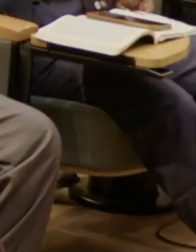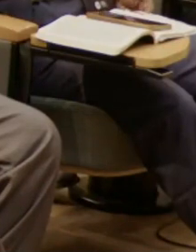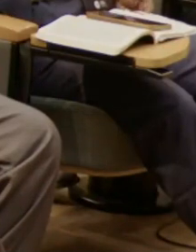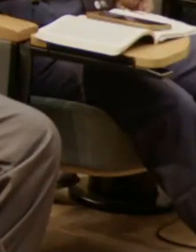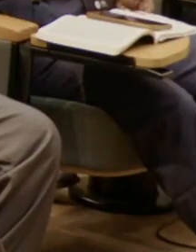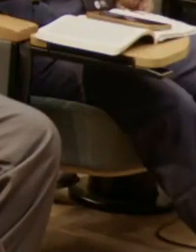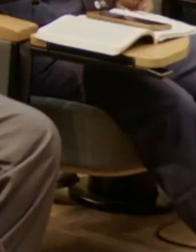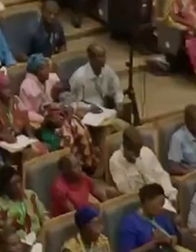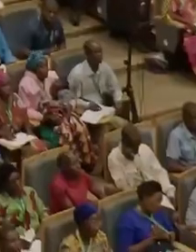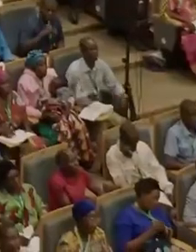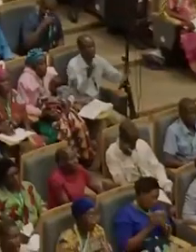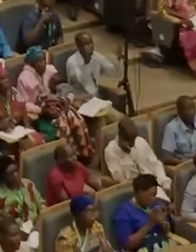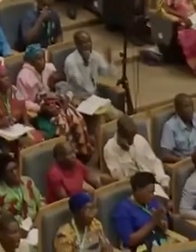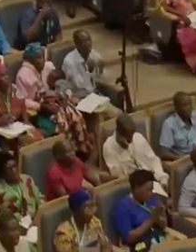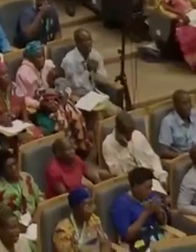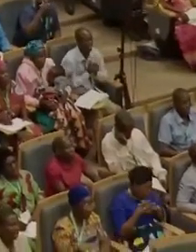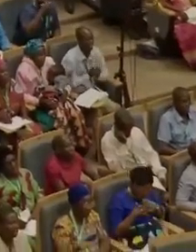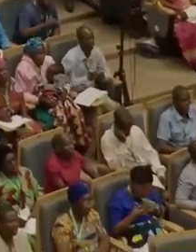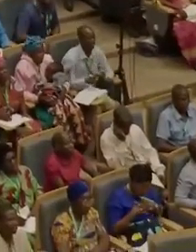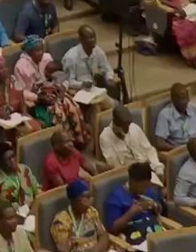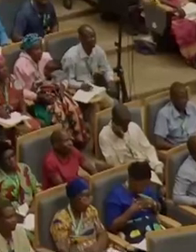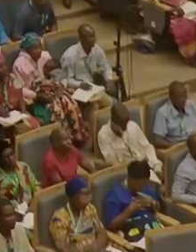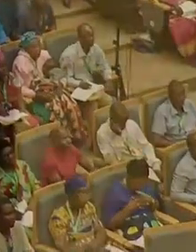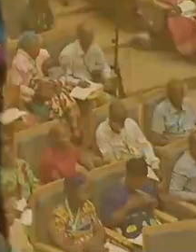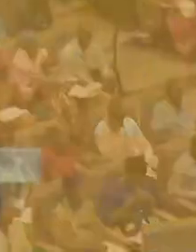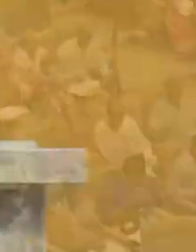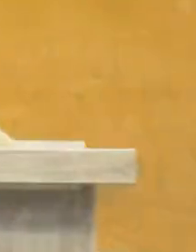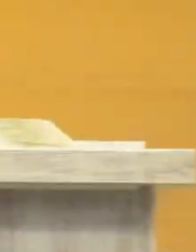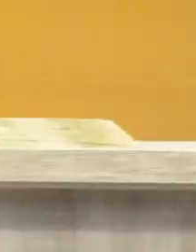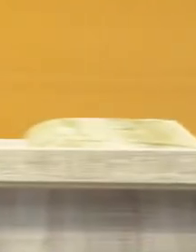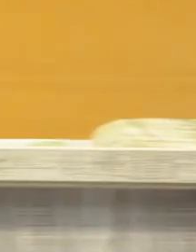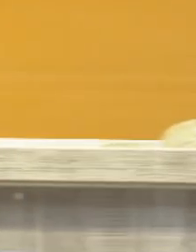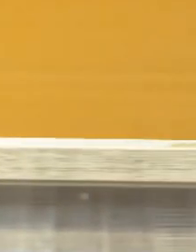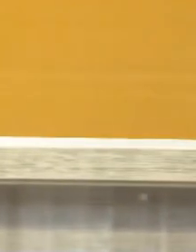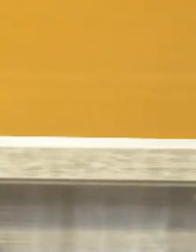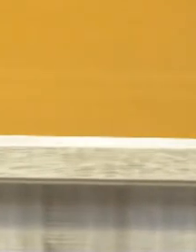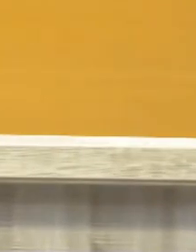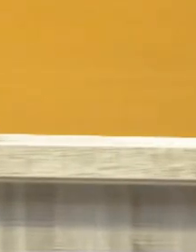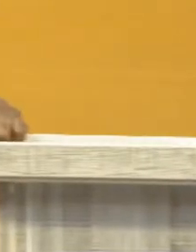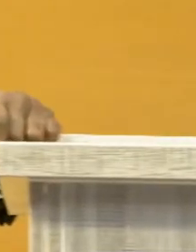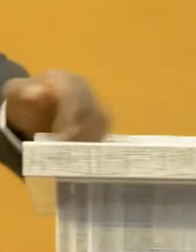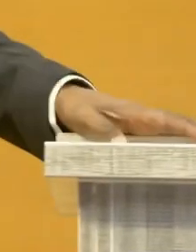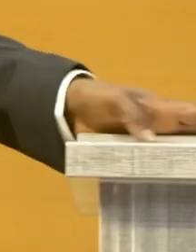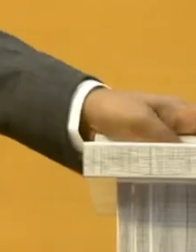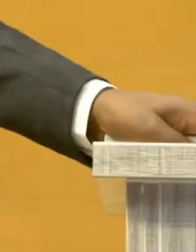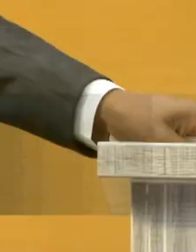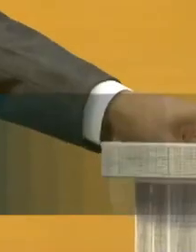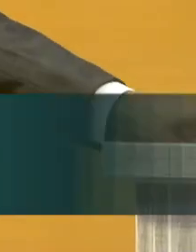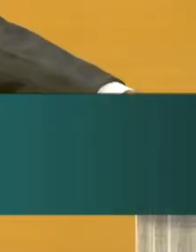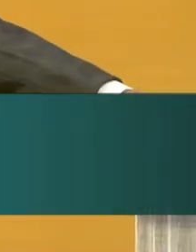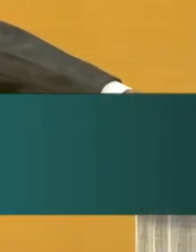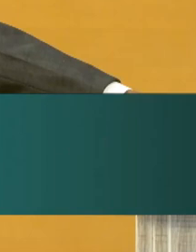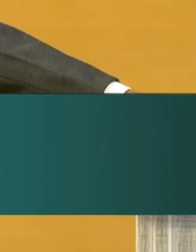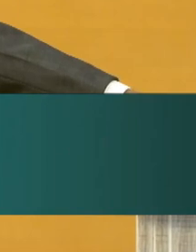Amen. Amen in your ministry. We're coming to point number two. Point number two, we're looking at the prayer and the power